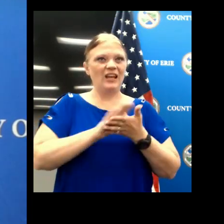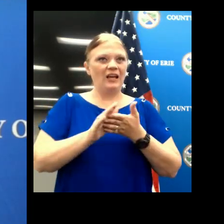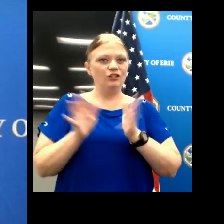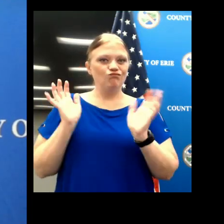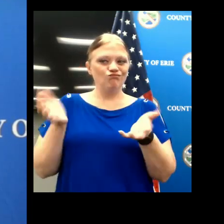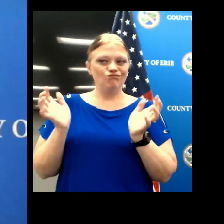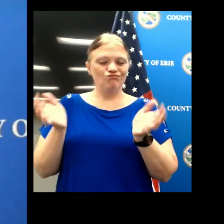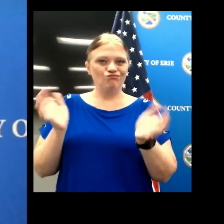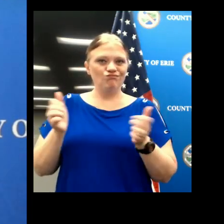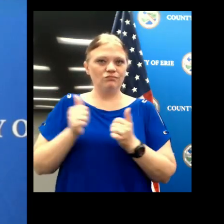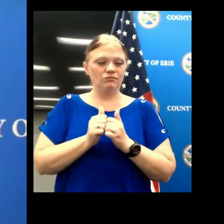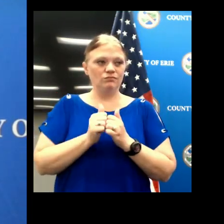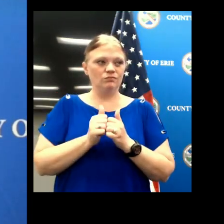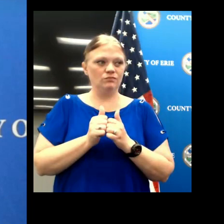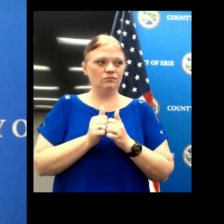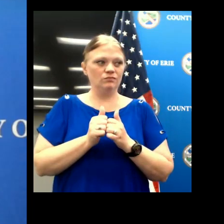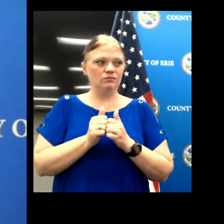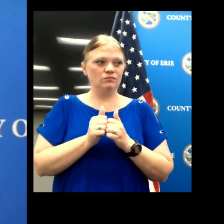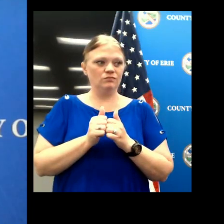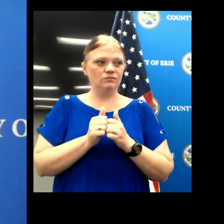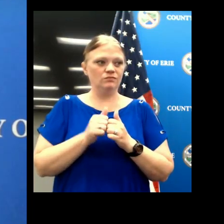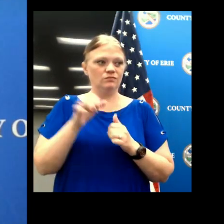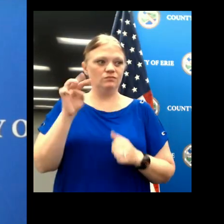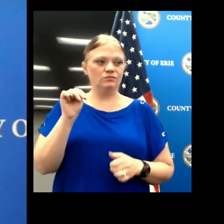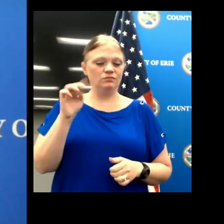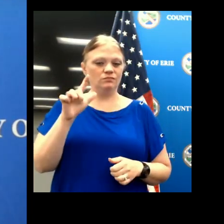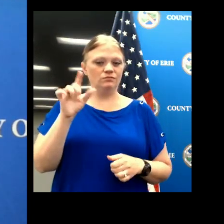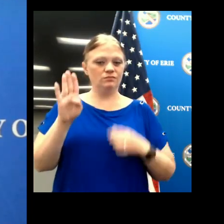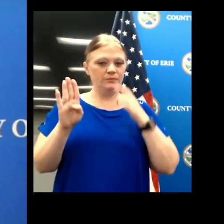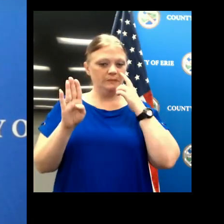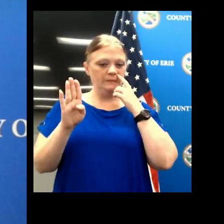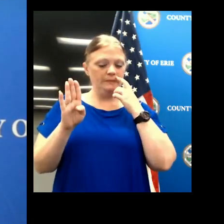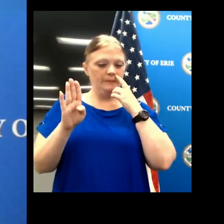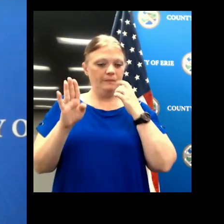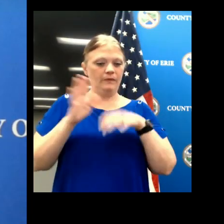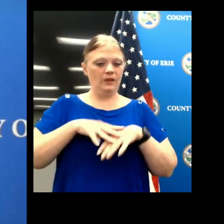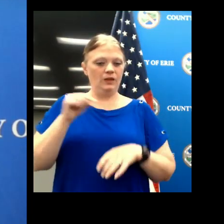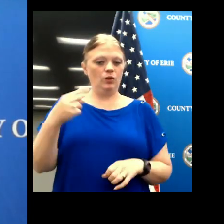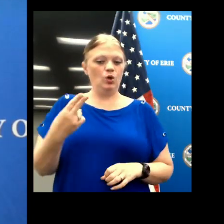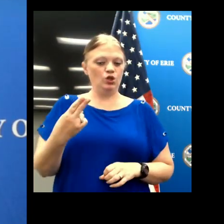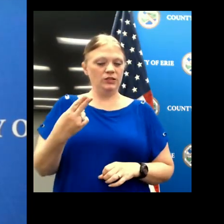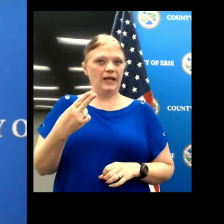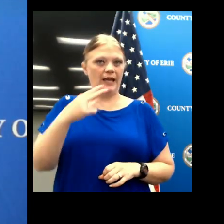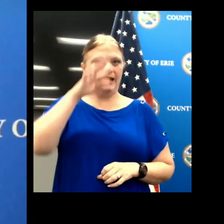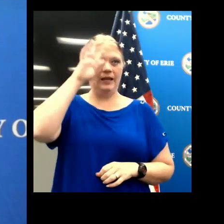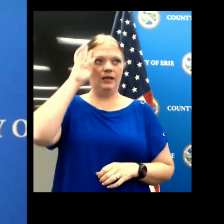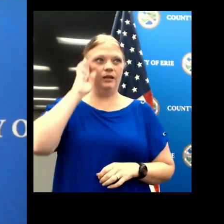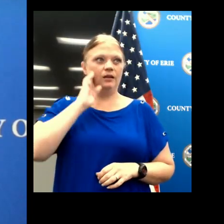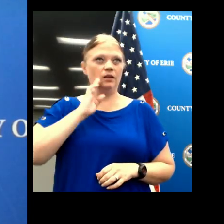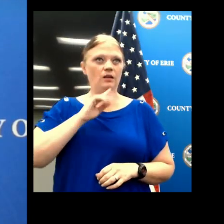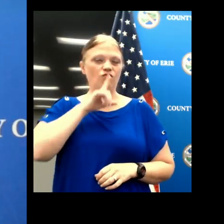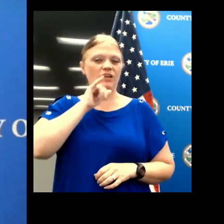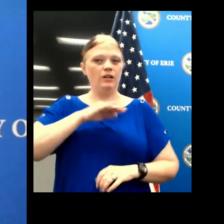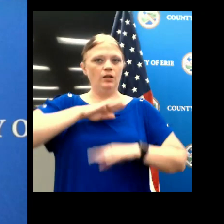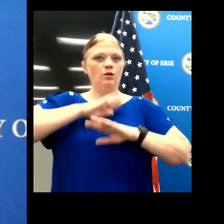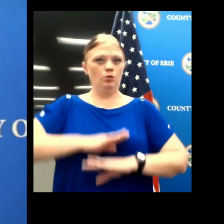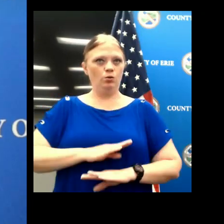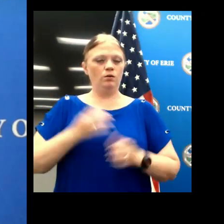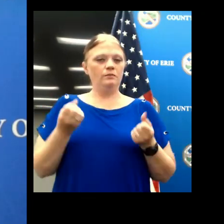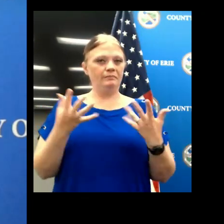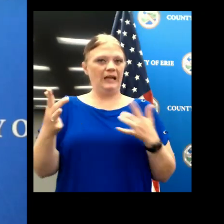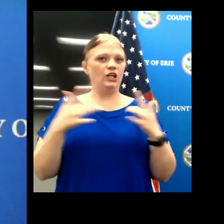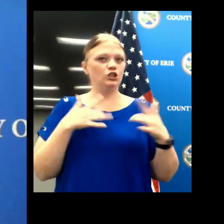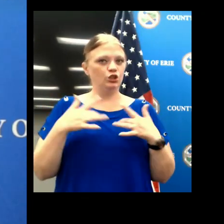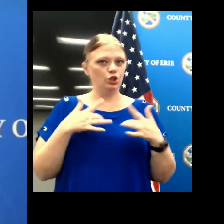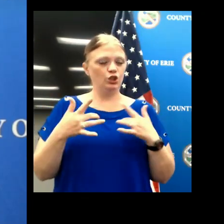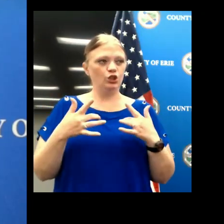the Major Baseball League and on Thursday, and it really reassured us on many of our concerns.